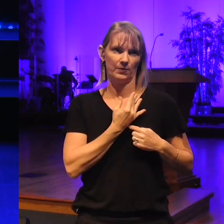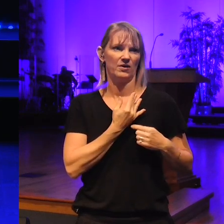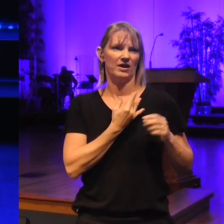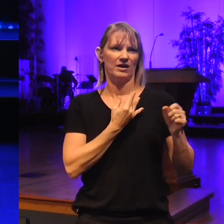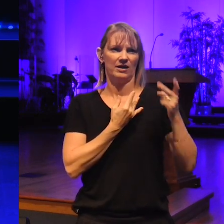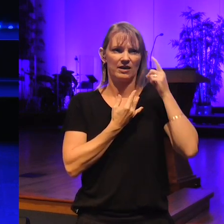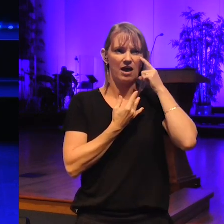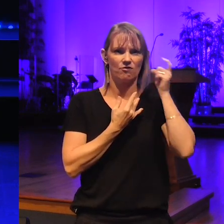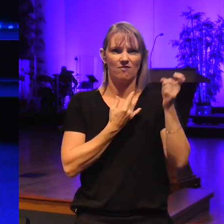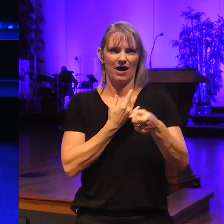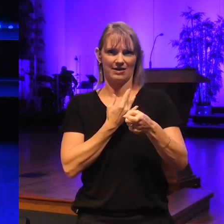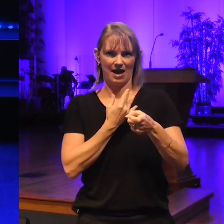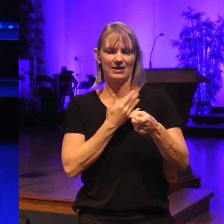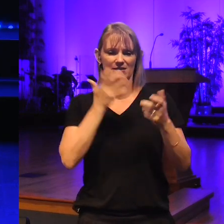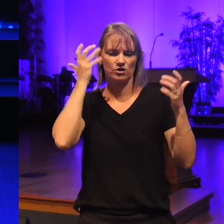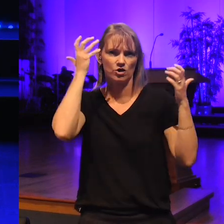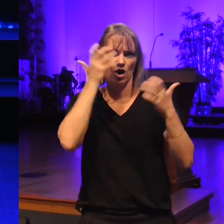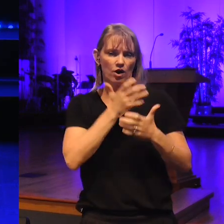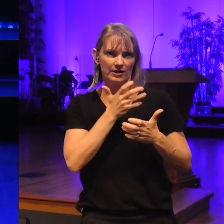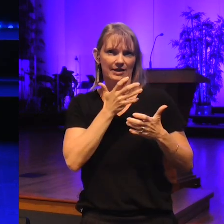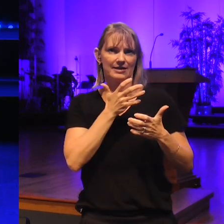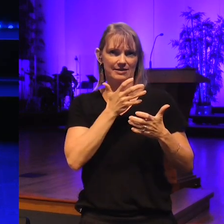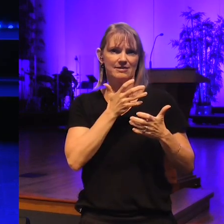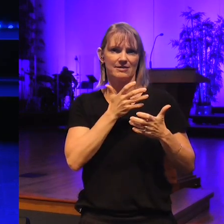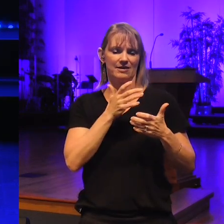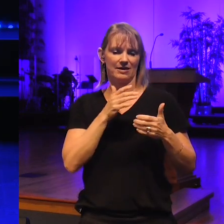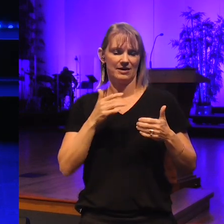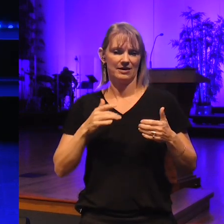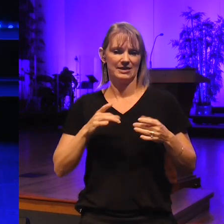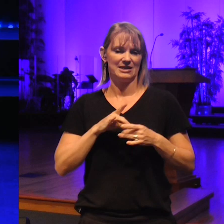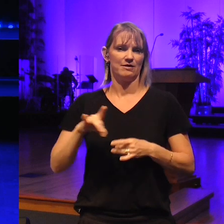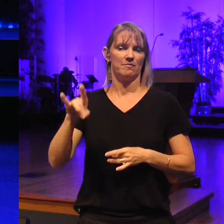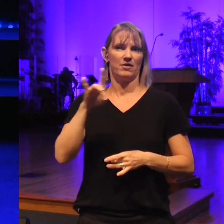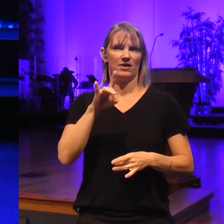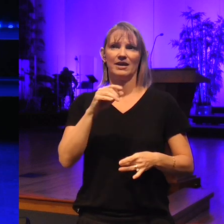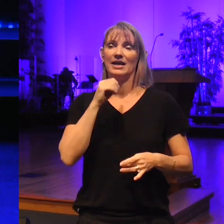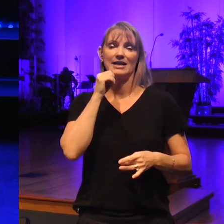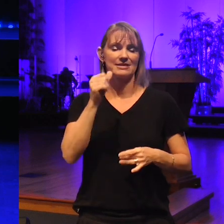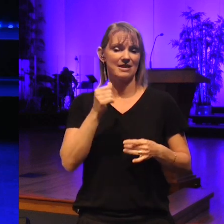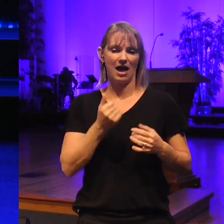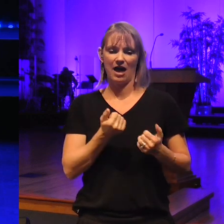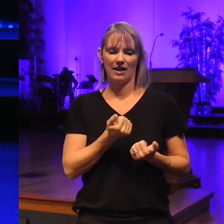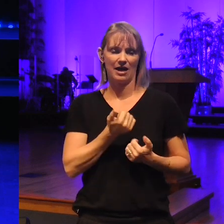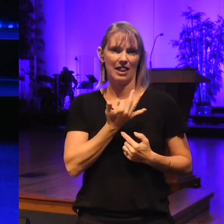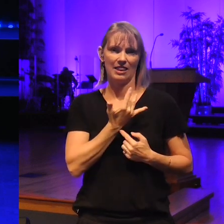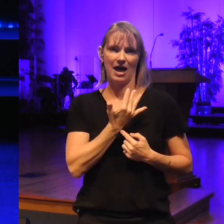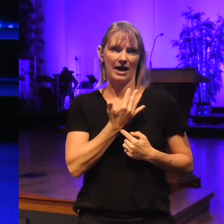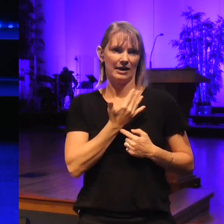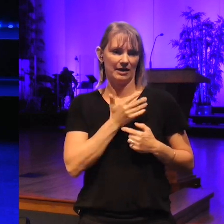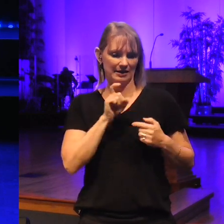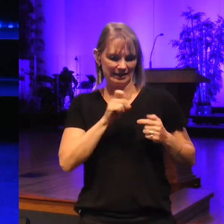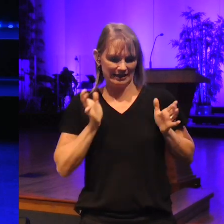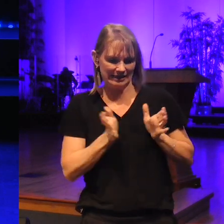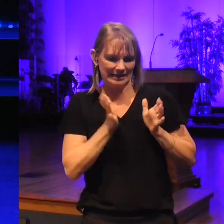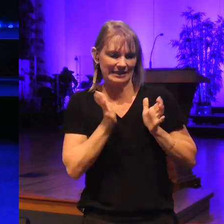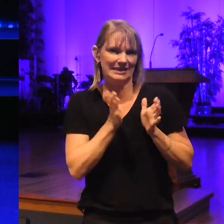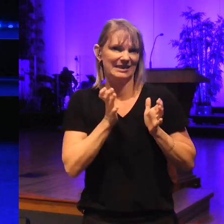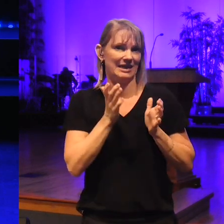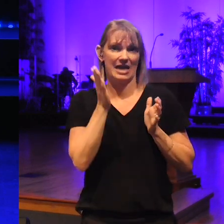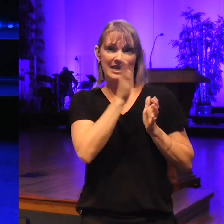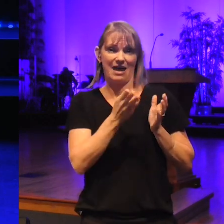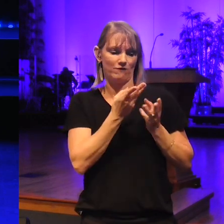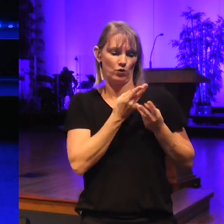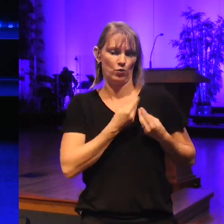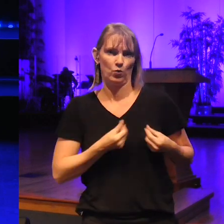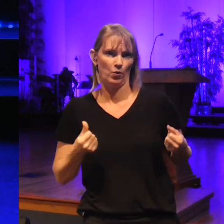darkness where the river of spirit flows. It's not a light that's kindled, nor a flame that ever dies.